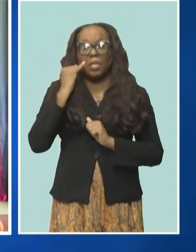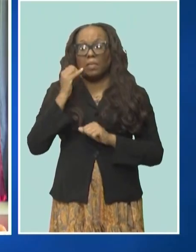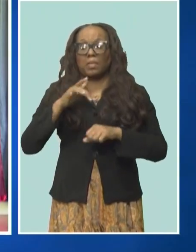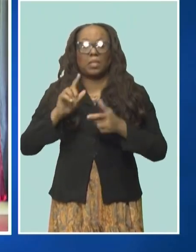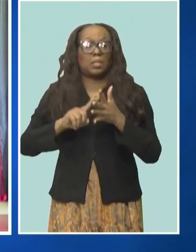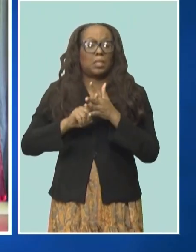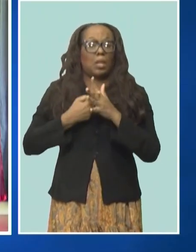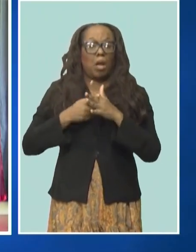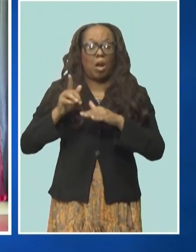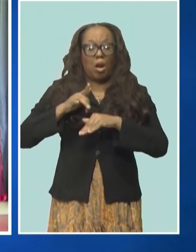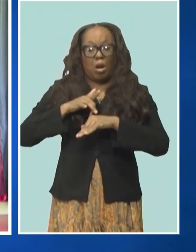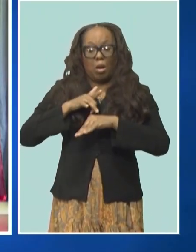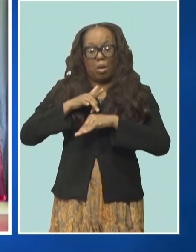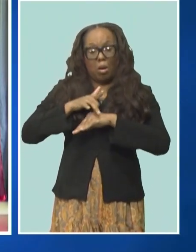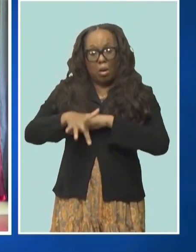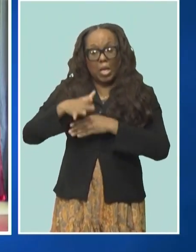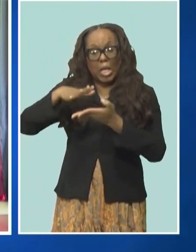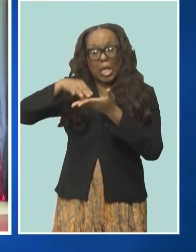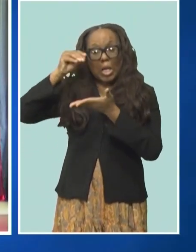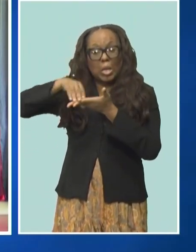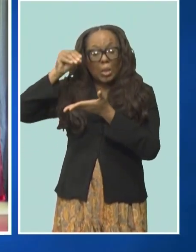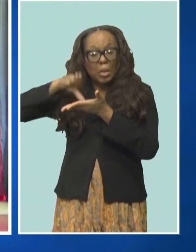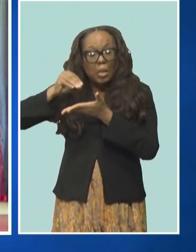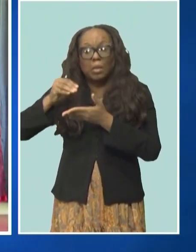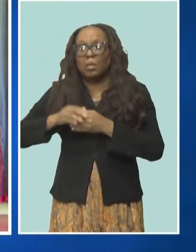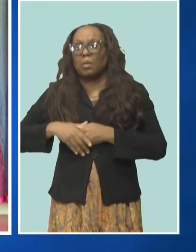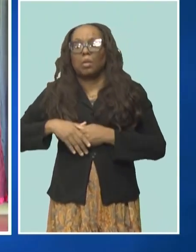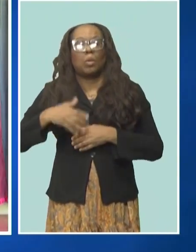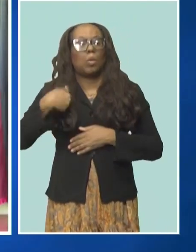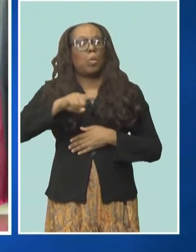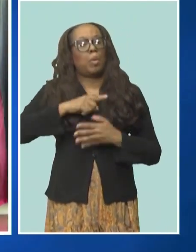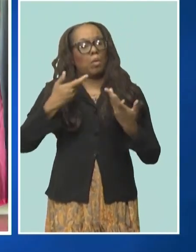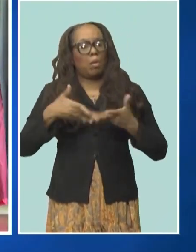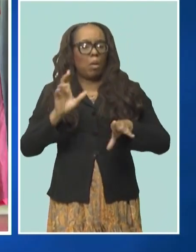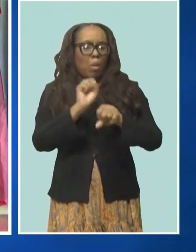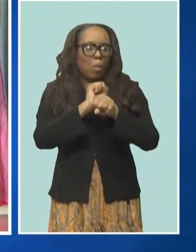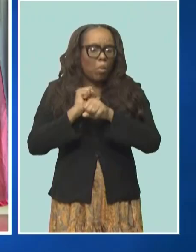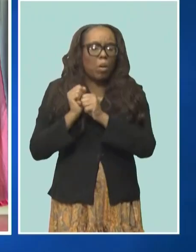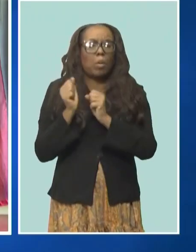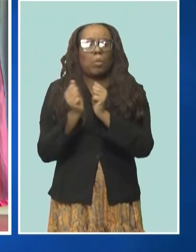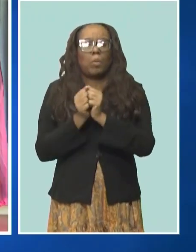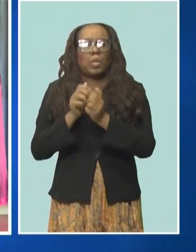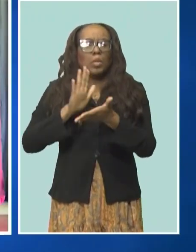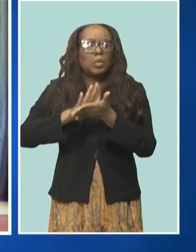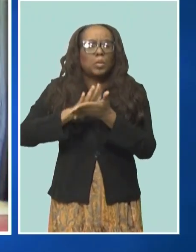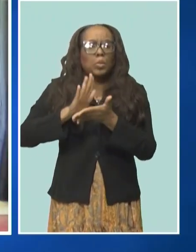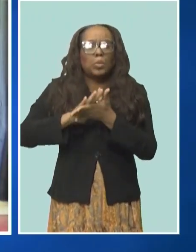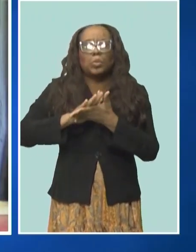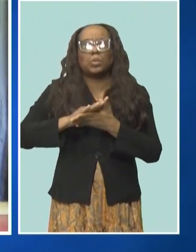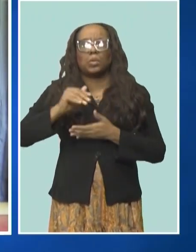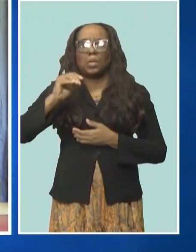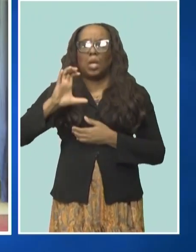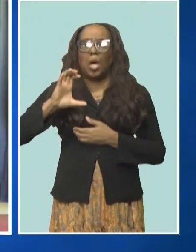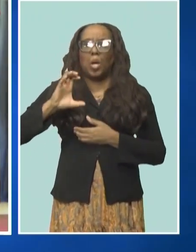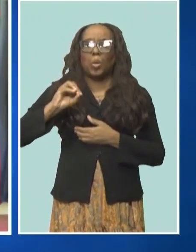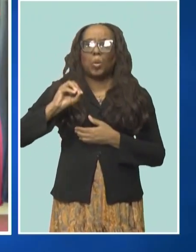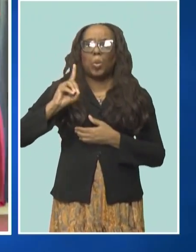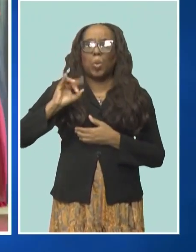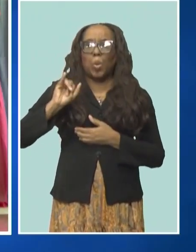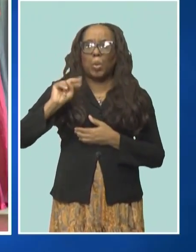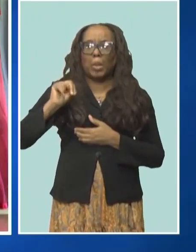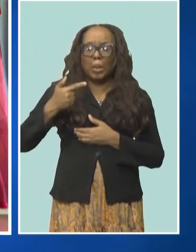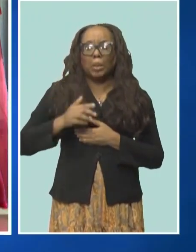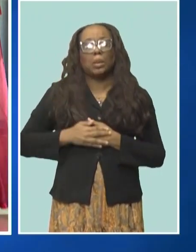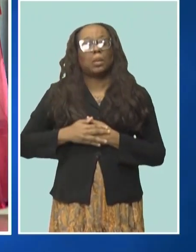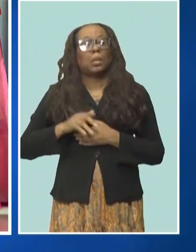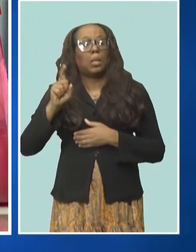also not just in the clubs, but of course in the schools already we're working with robotics and coding, and part of the transformation of curriculum has to also